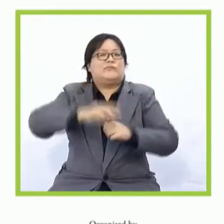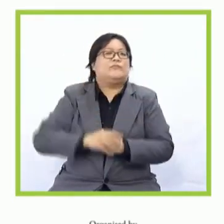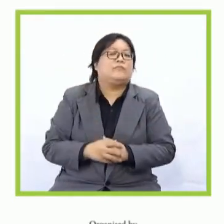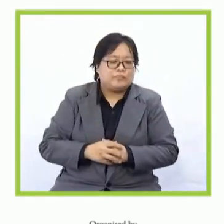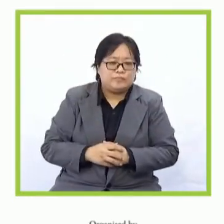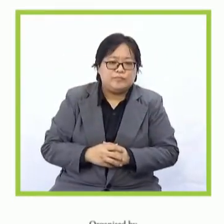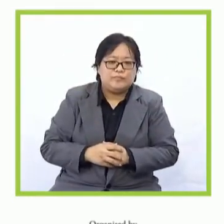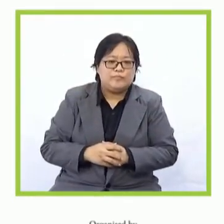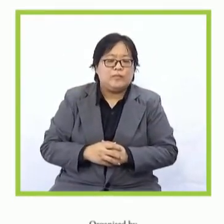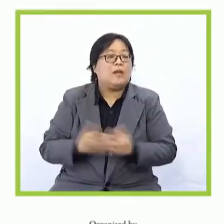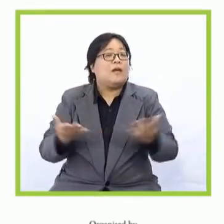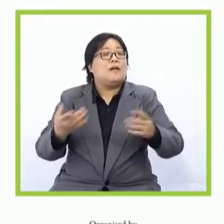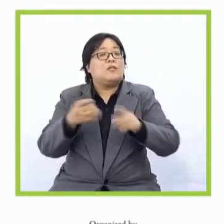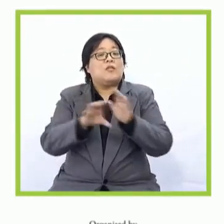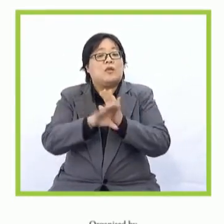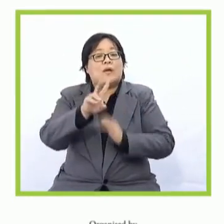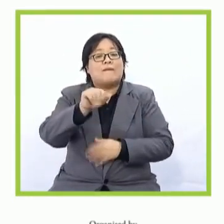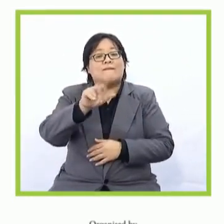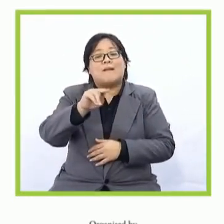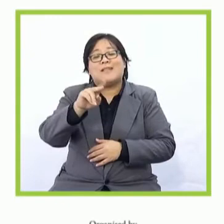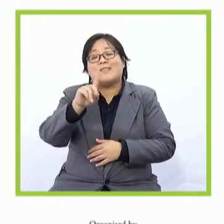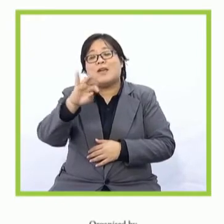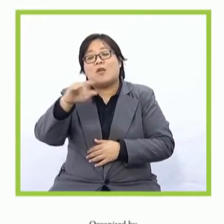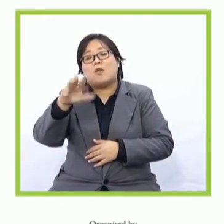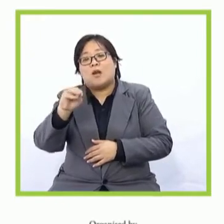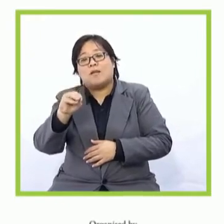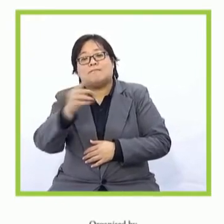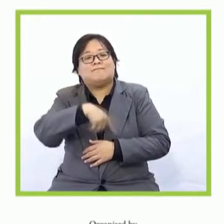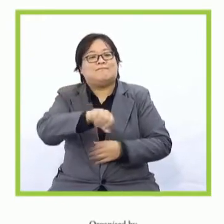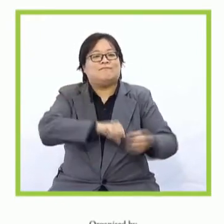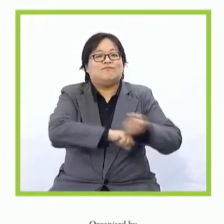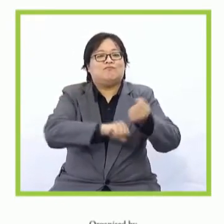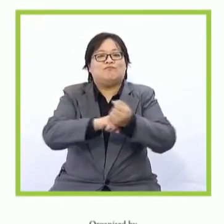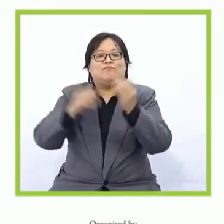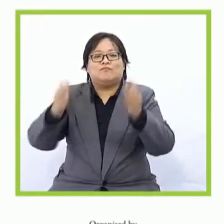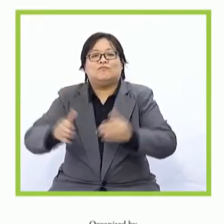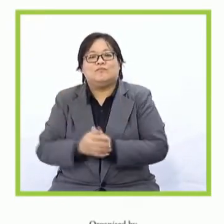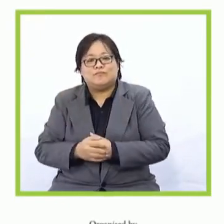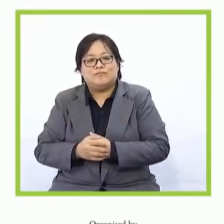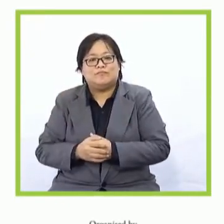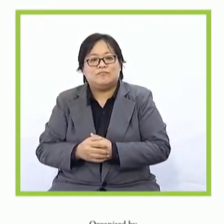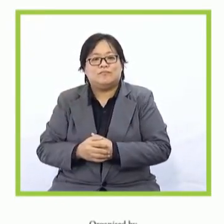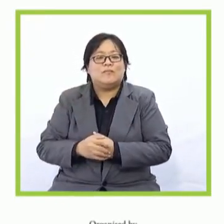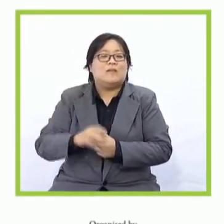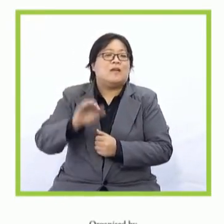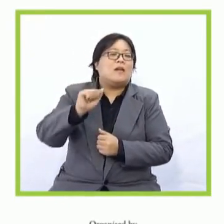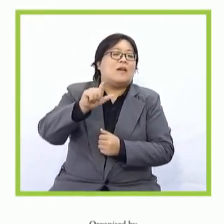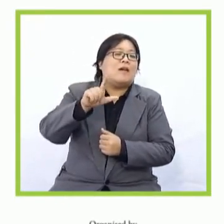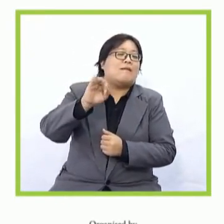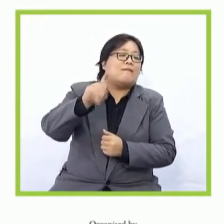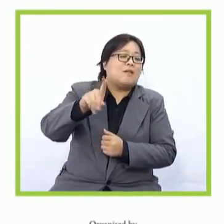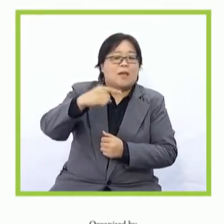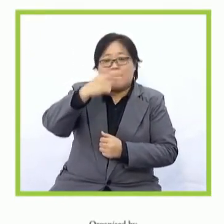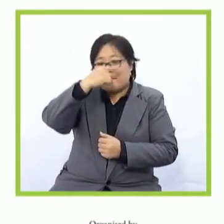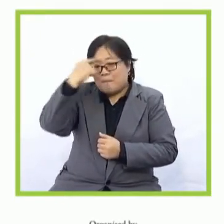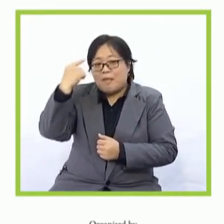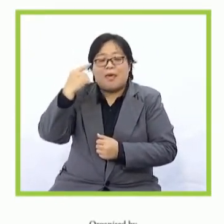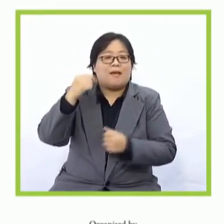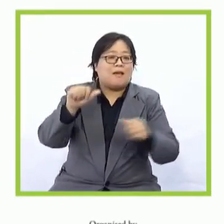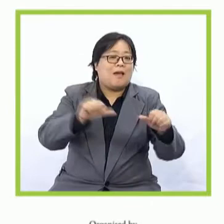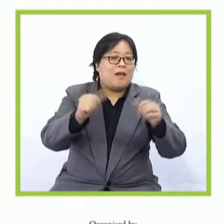Venn diagram, Black organizations, trade unions, activist groups, and people like A. Philip Randolph, who was a Black activist, trade